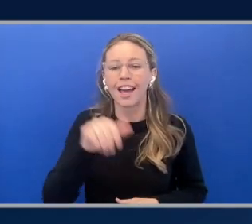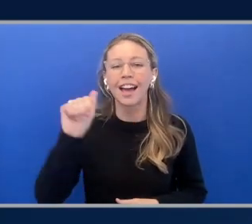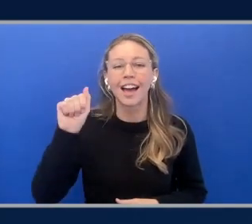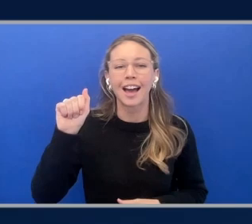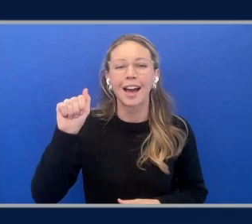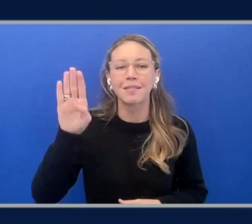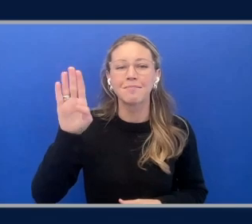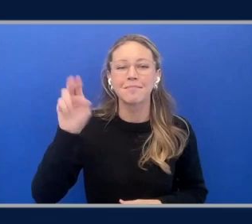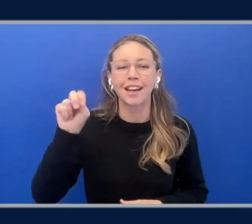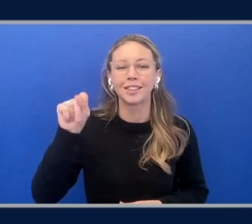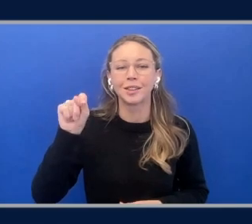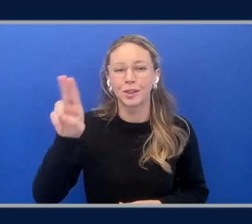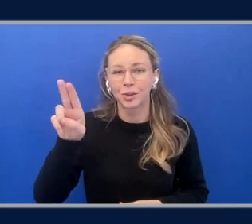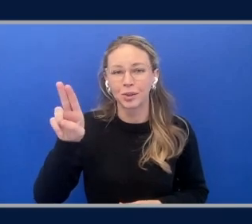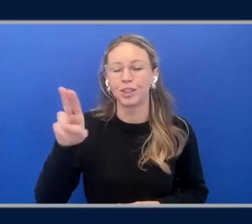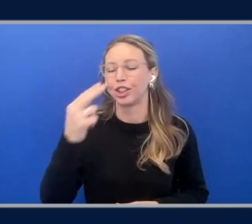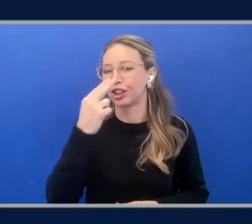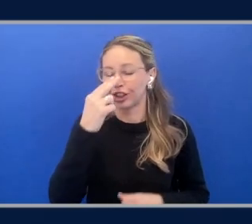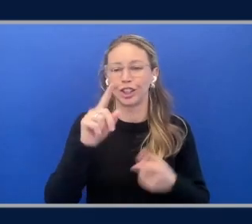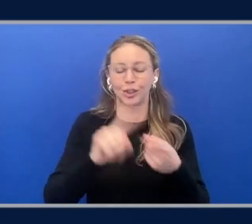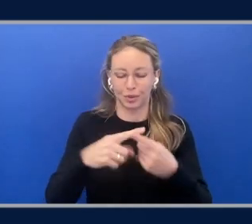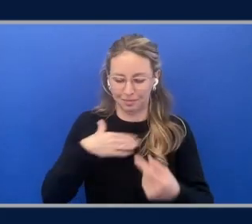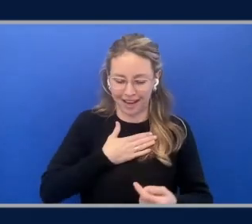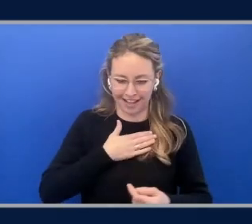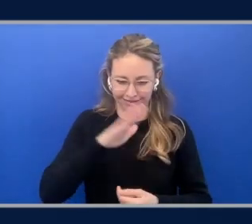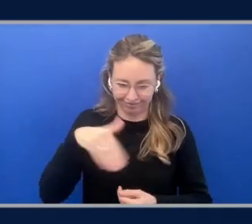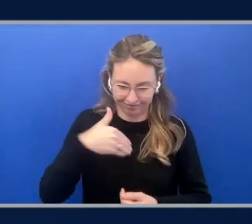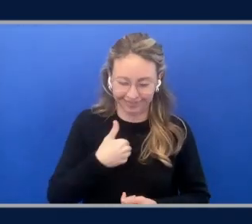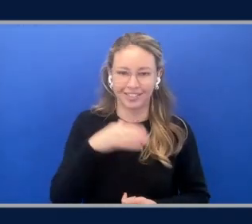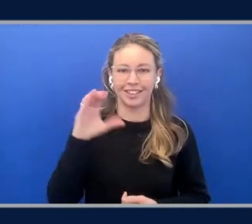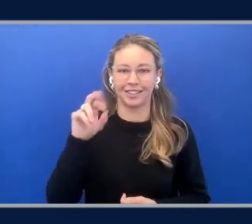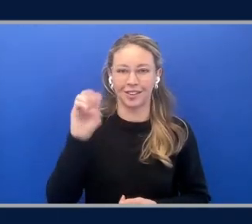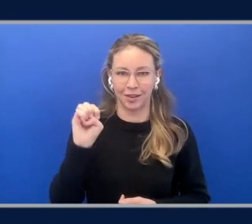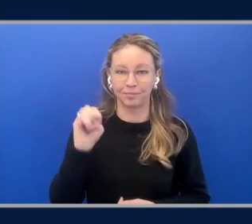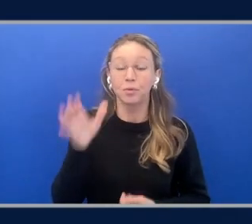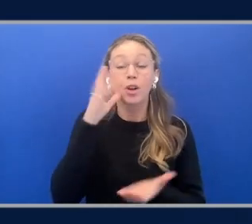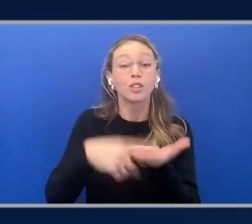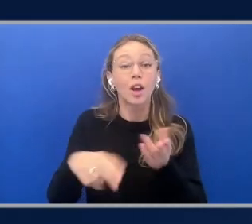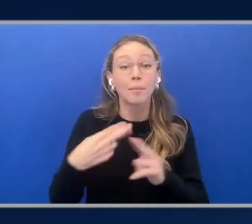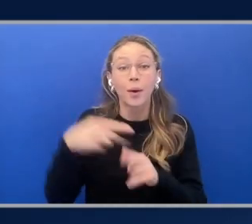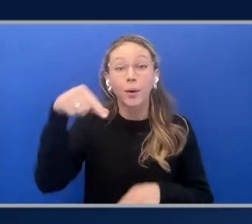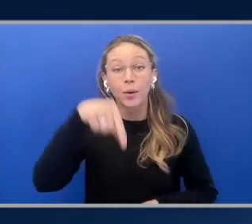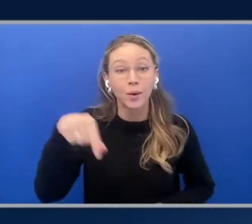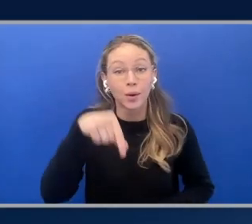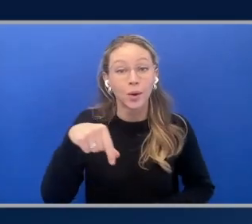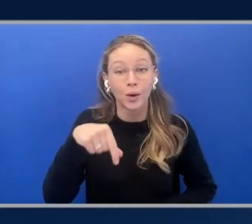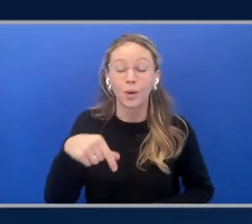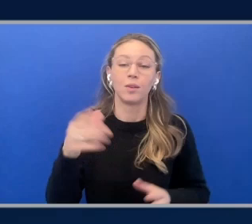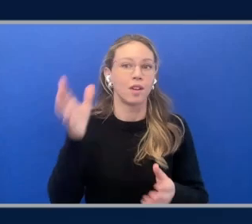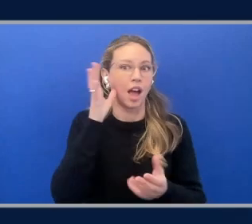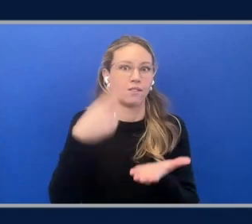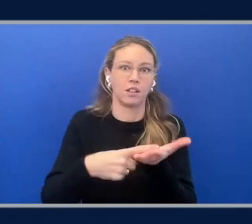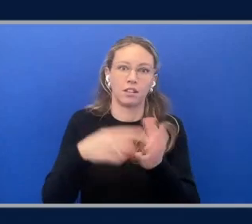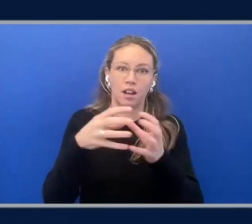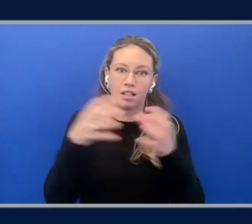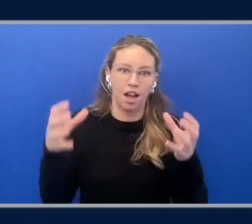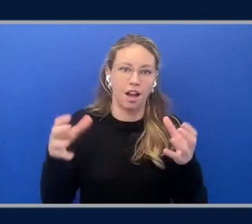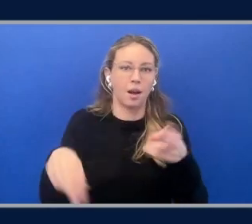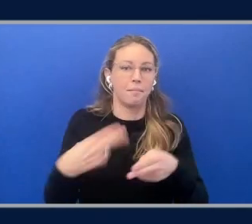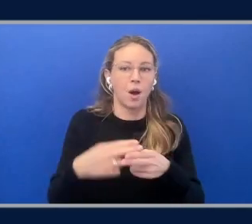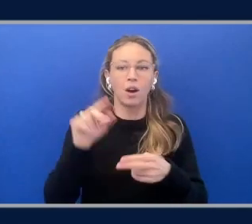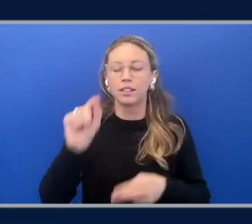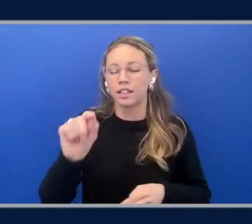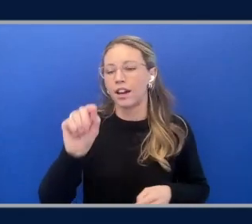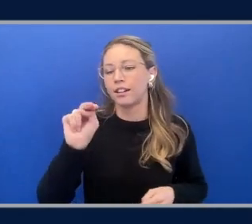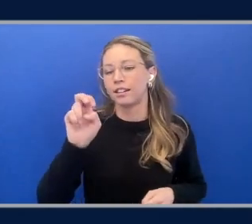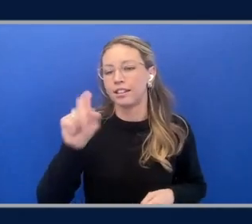I'm an Ubuntu Debian nerd to the core. Sorry. All right. All right. So let's talk about Q. And look, this is I've talked to a lot of .NET devs over the